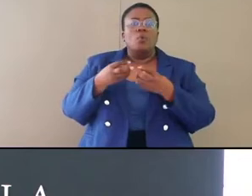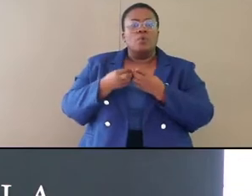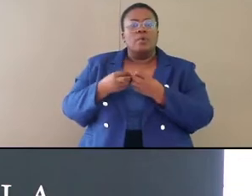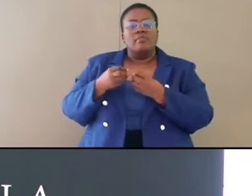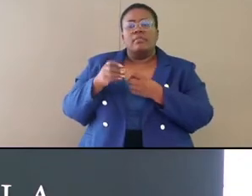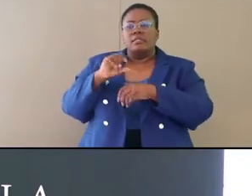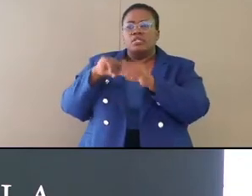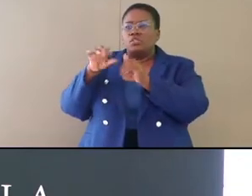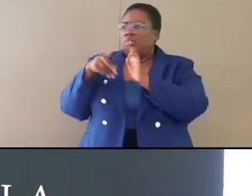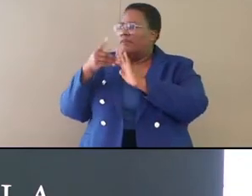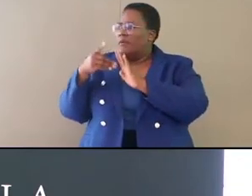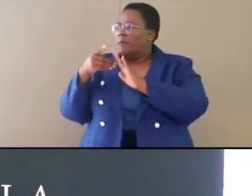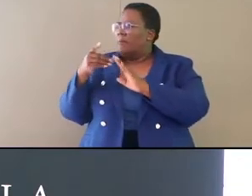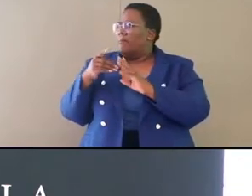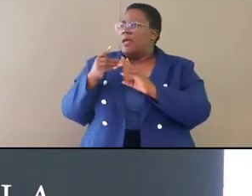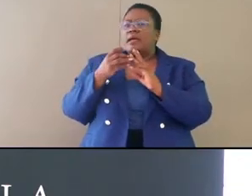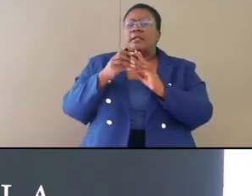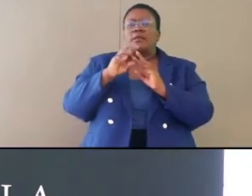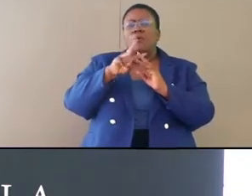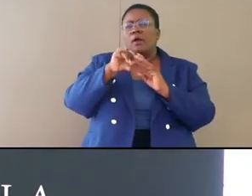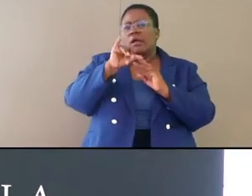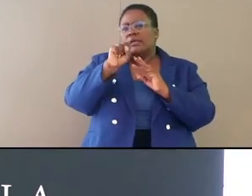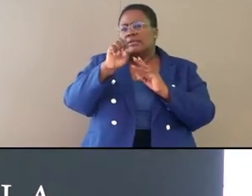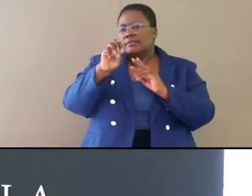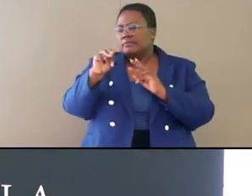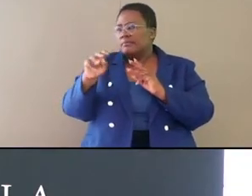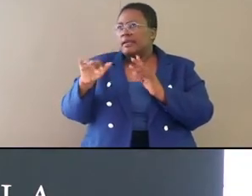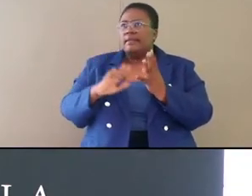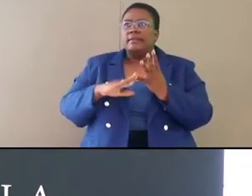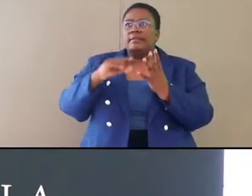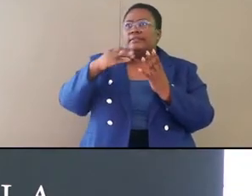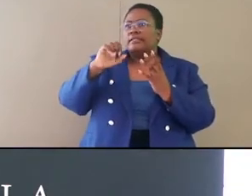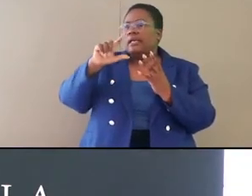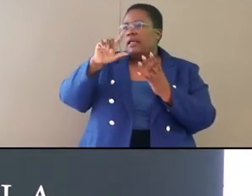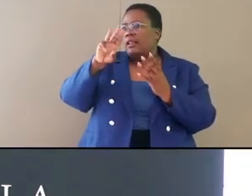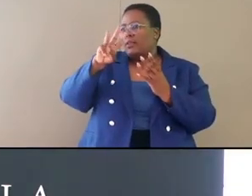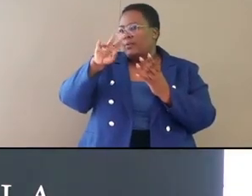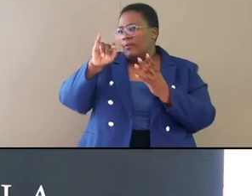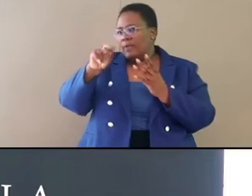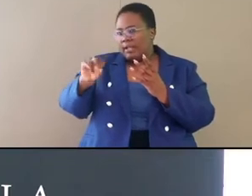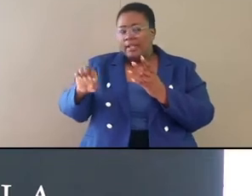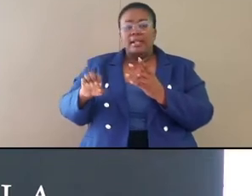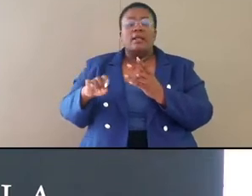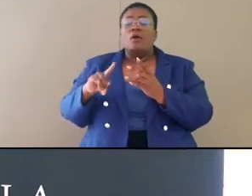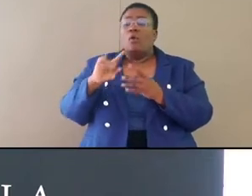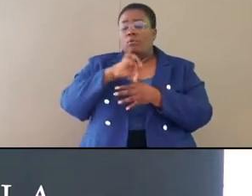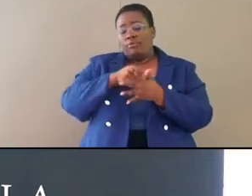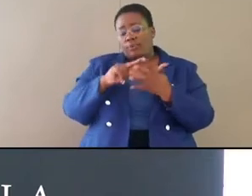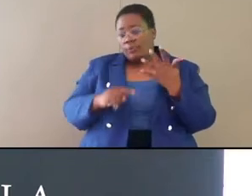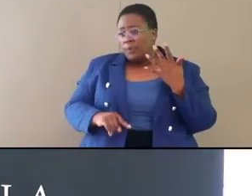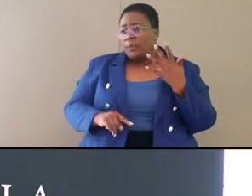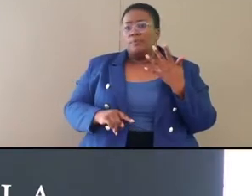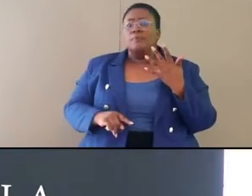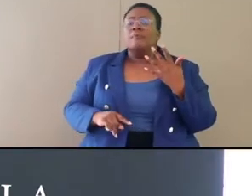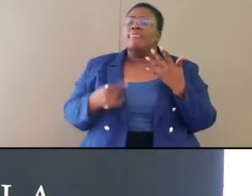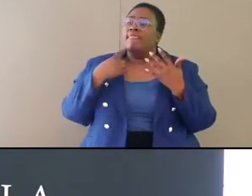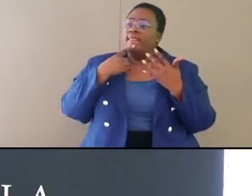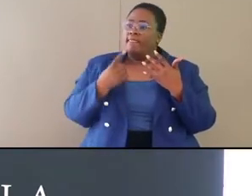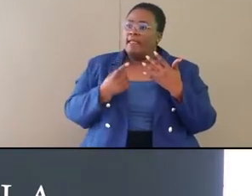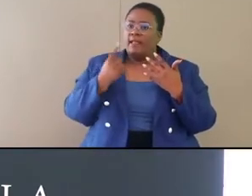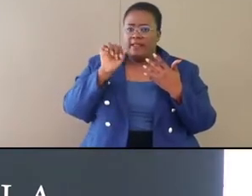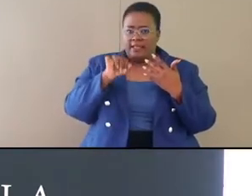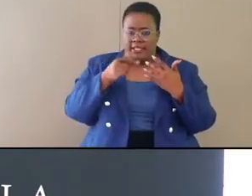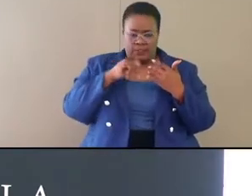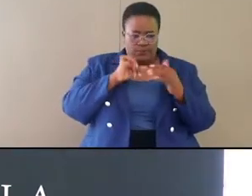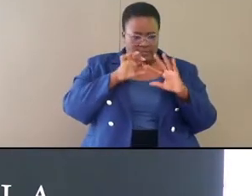Selwyn, Maureen, Wiseman, everybody who took it upon themselves to say, yes we are a department